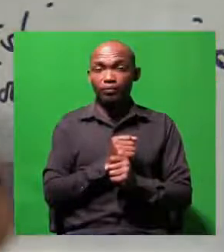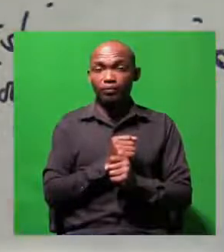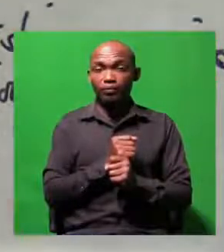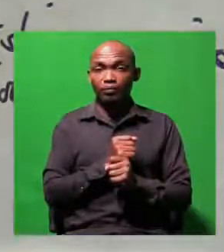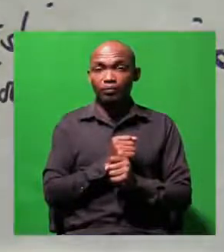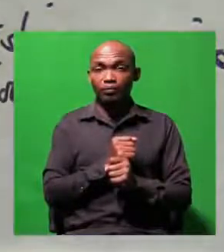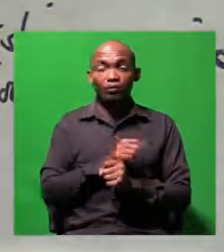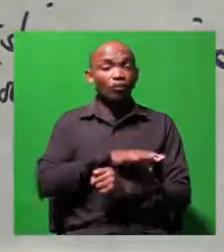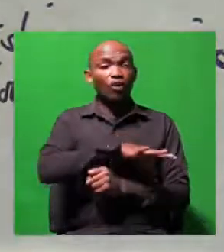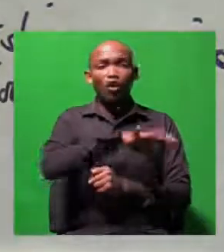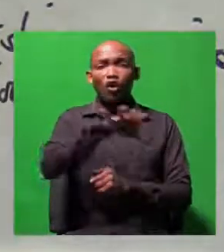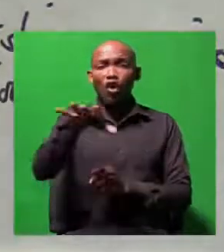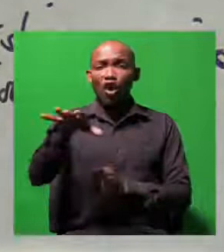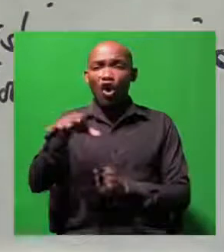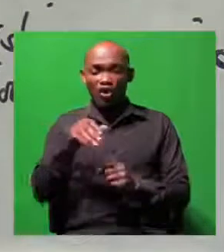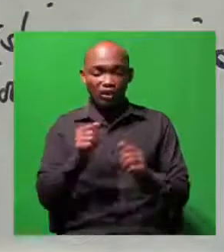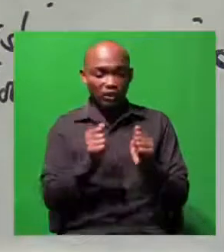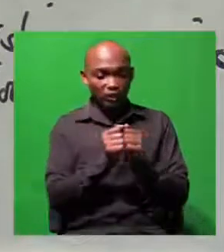All